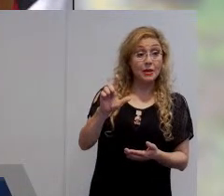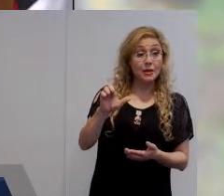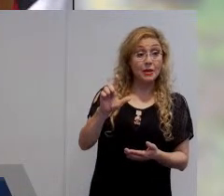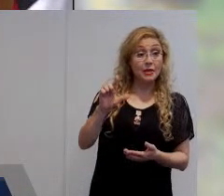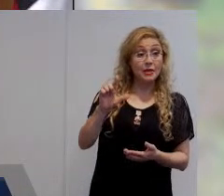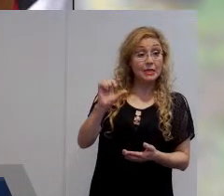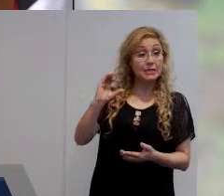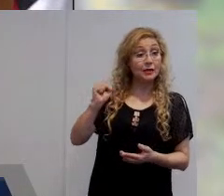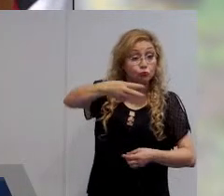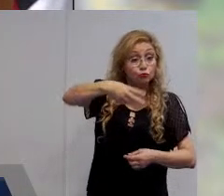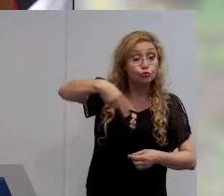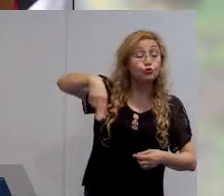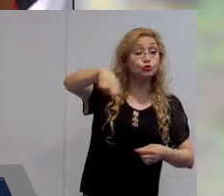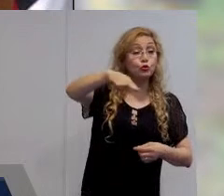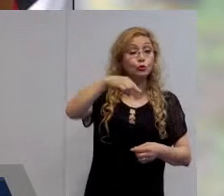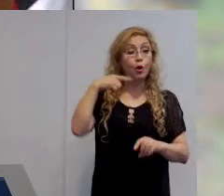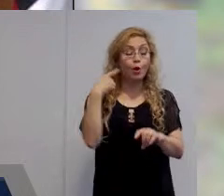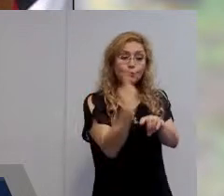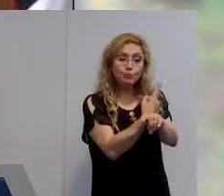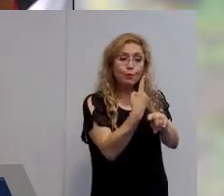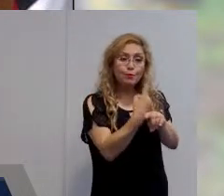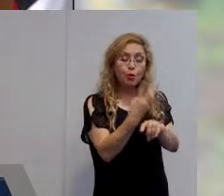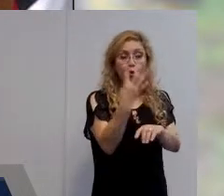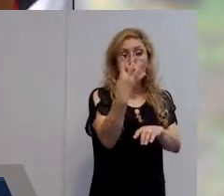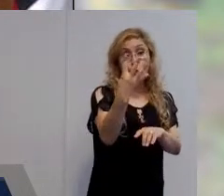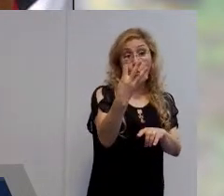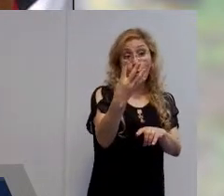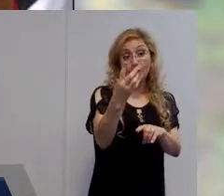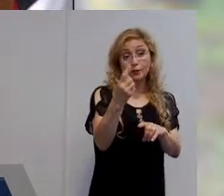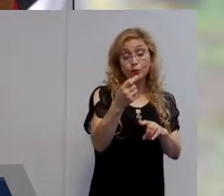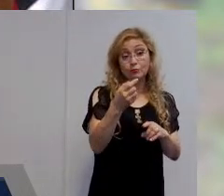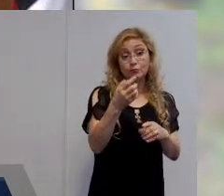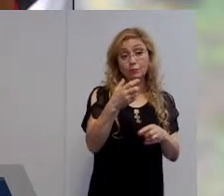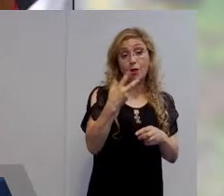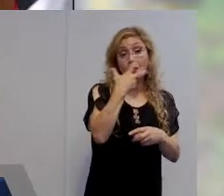we speak four languages: English,